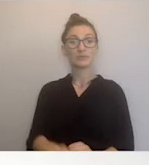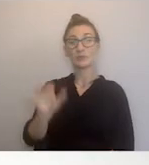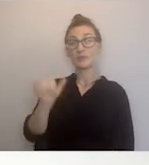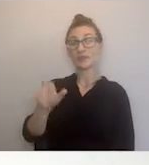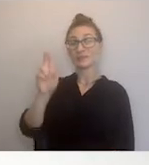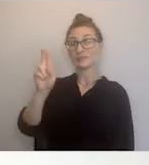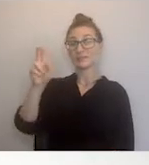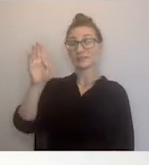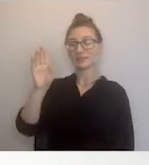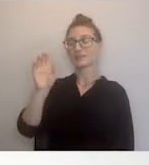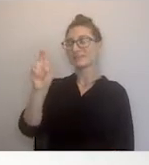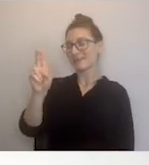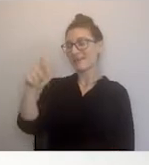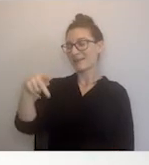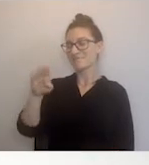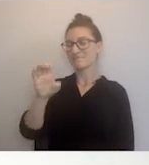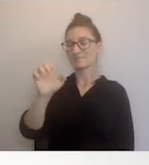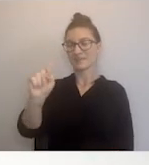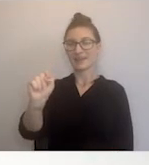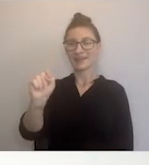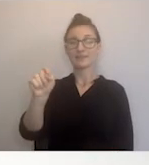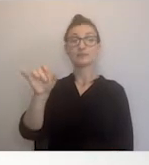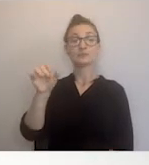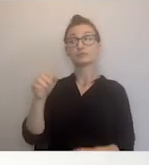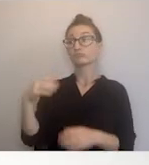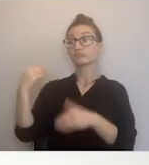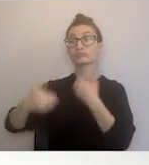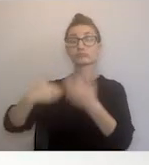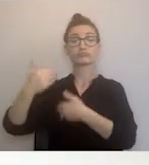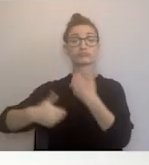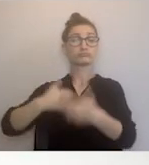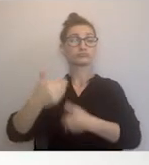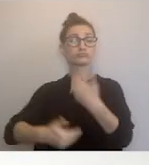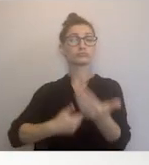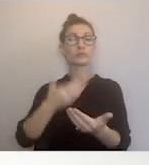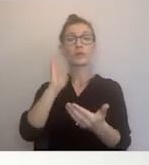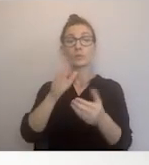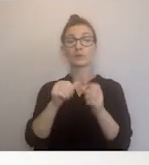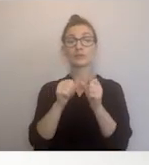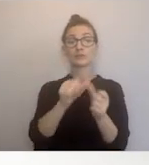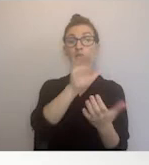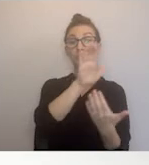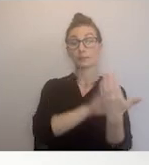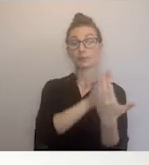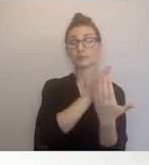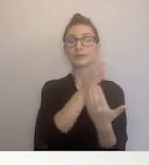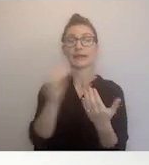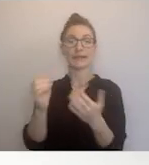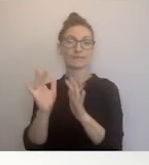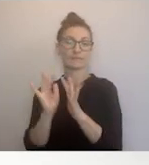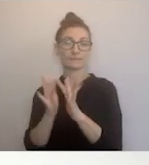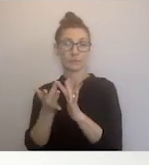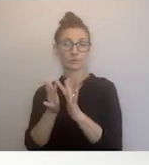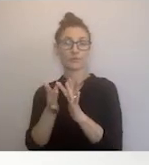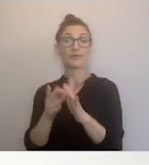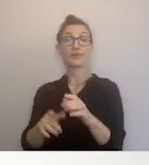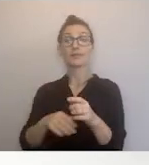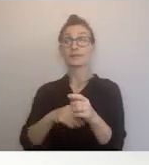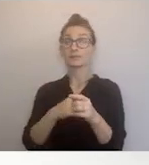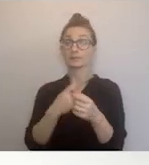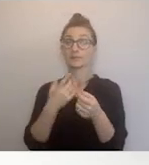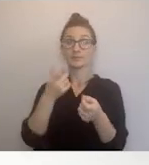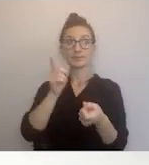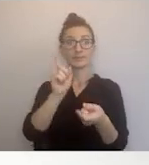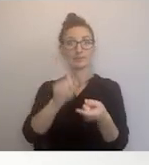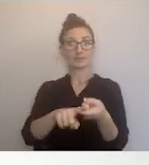Yes, awesome. So that was Upbeat. This is a program that has been going on and will continue to do so both virtually and in person, even